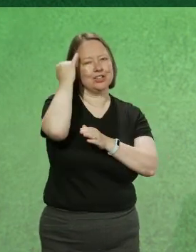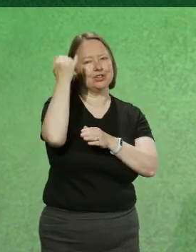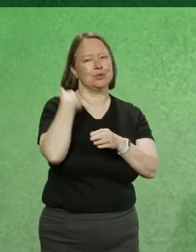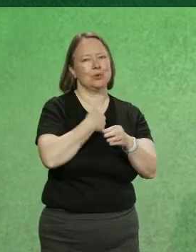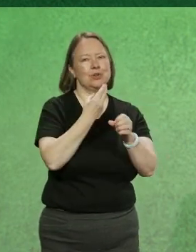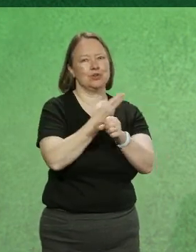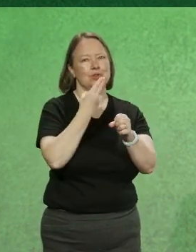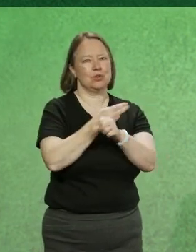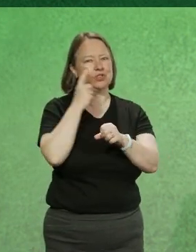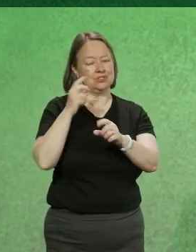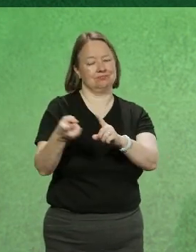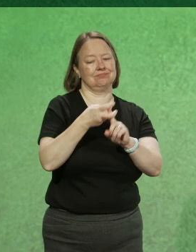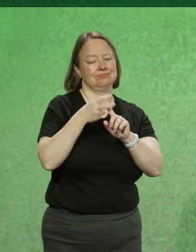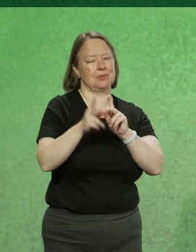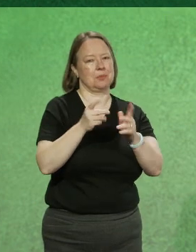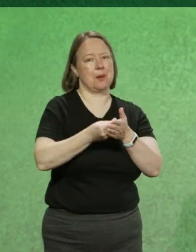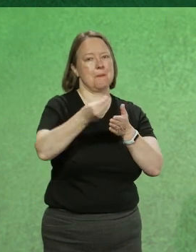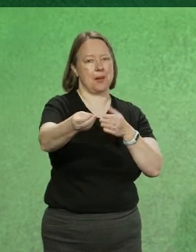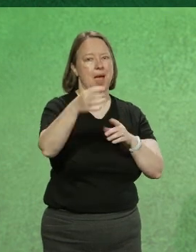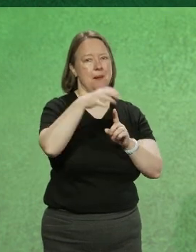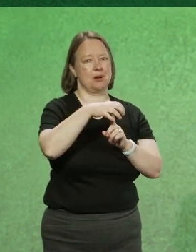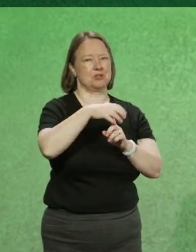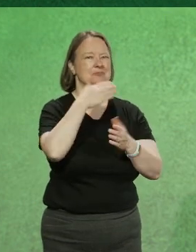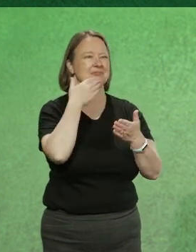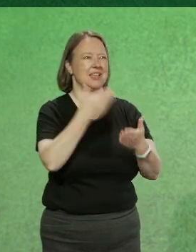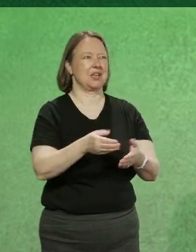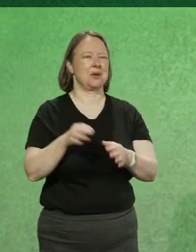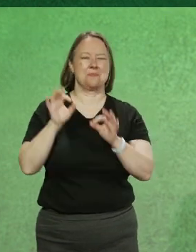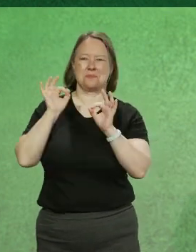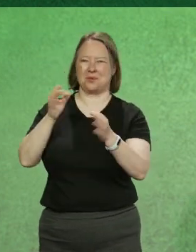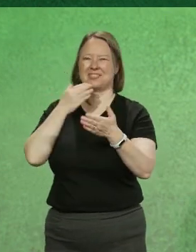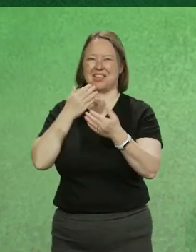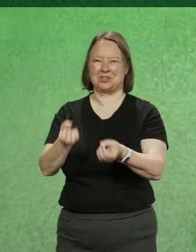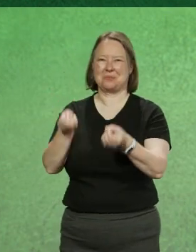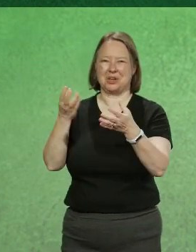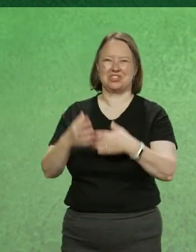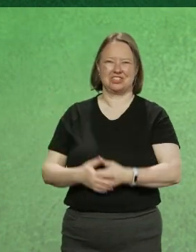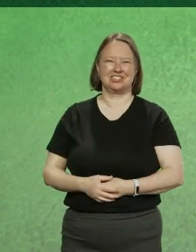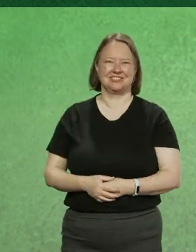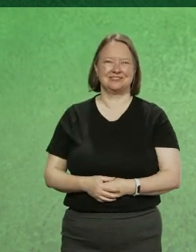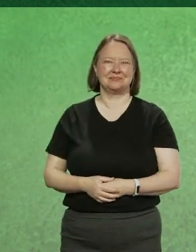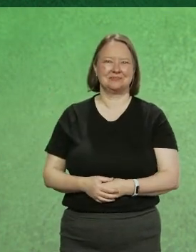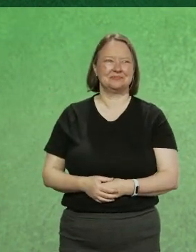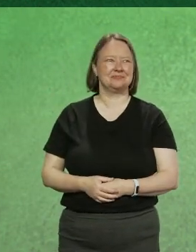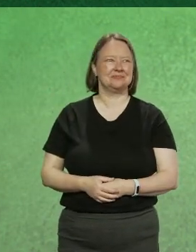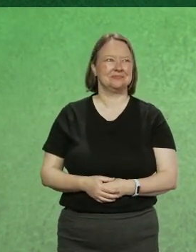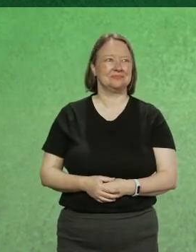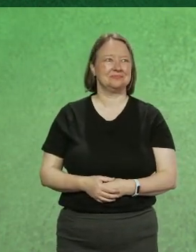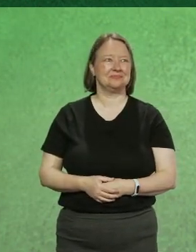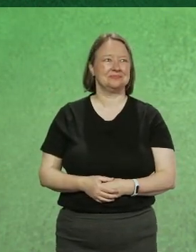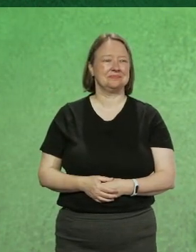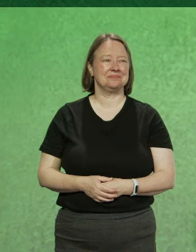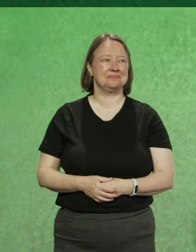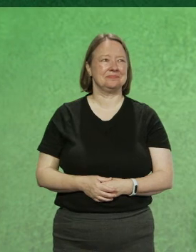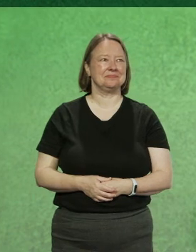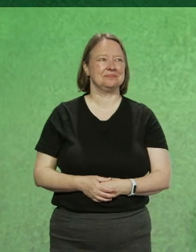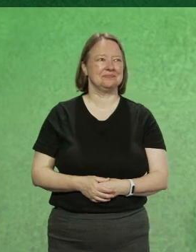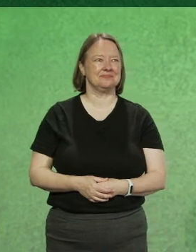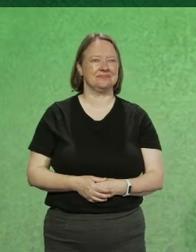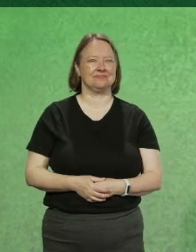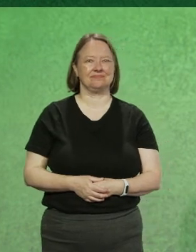entice people to buy our mushrooms. Thank you. Perfect. Thank you so much. You're welcome.